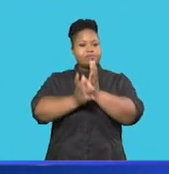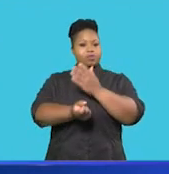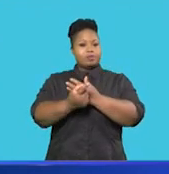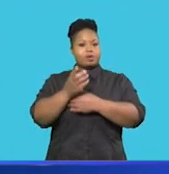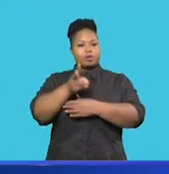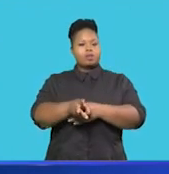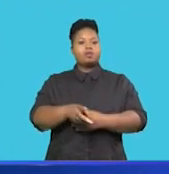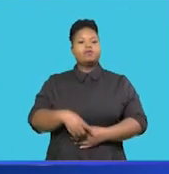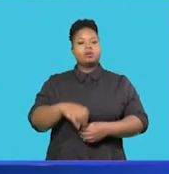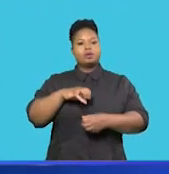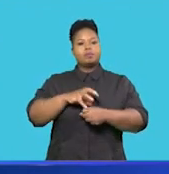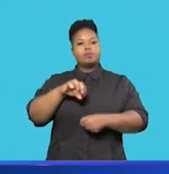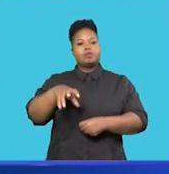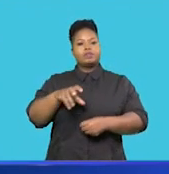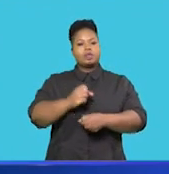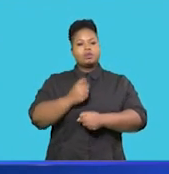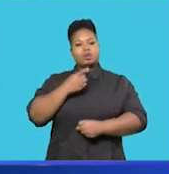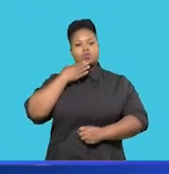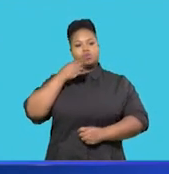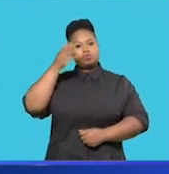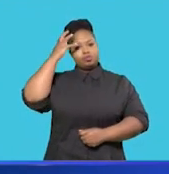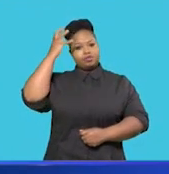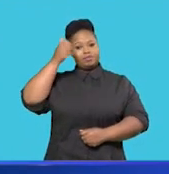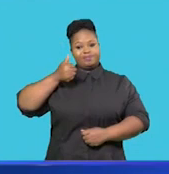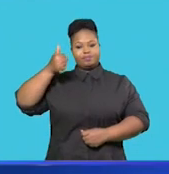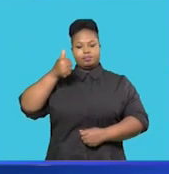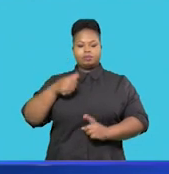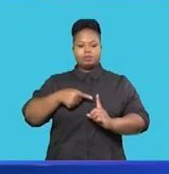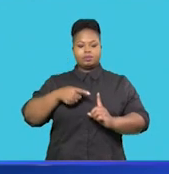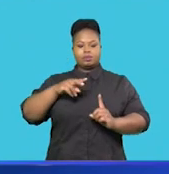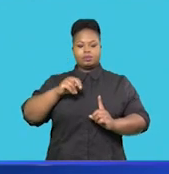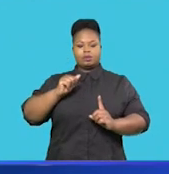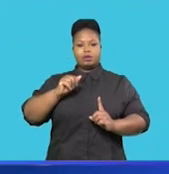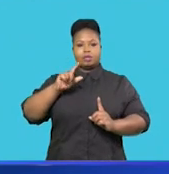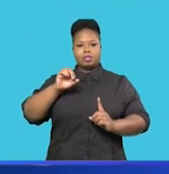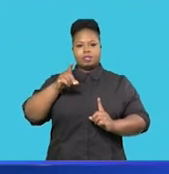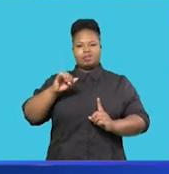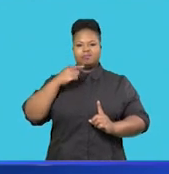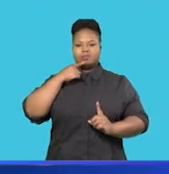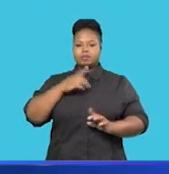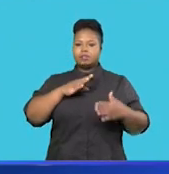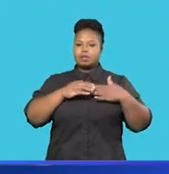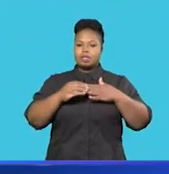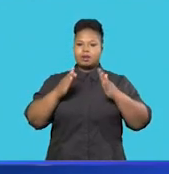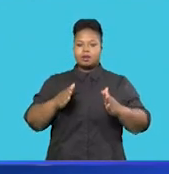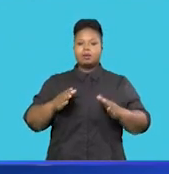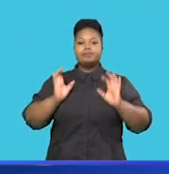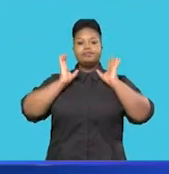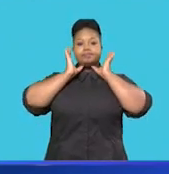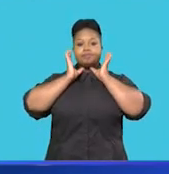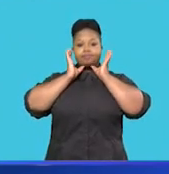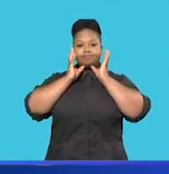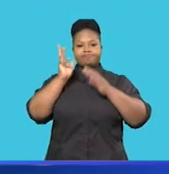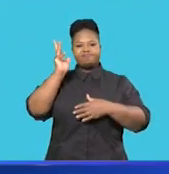EFF profinsing ya Gauteng e leng Naledi Chirompongose o bolela ha tshebetsong ya hosane ketapele ya Mokga e tlile ho behela setšhaba